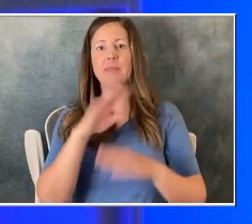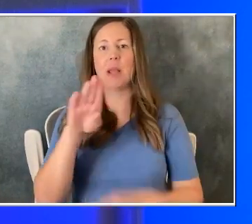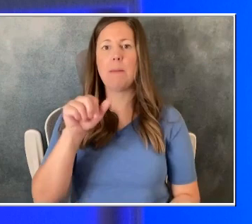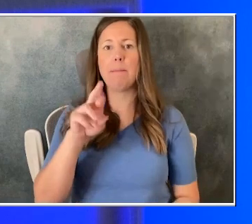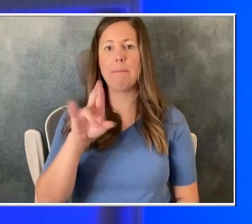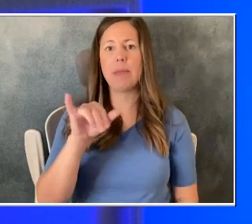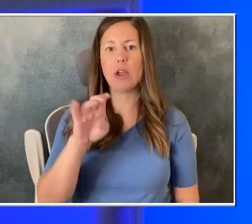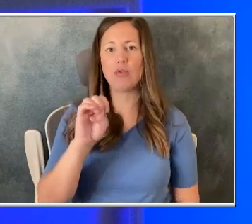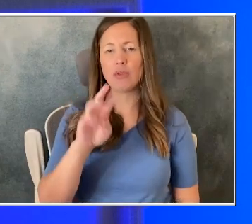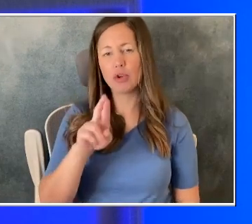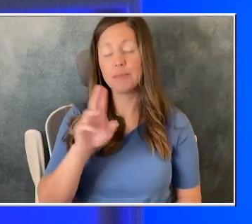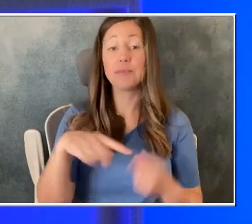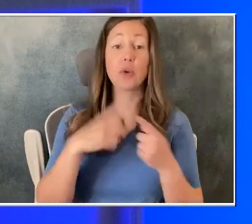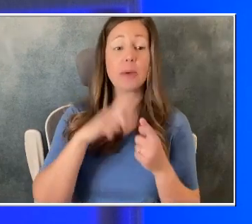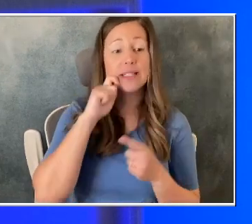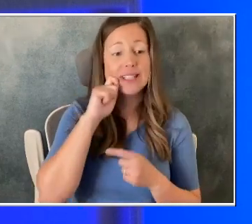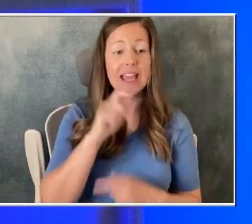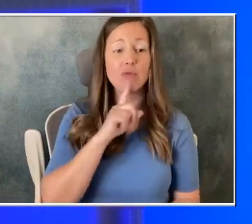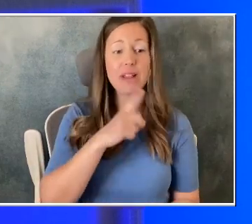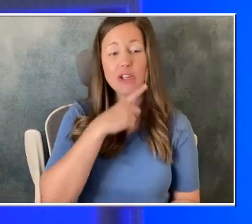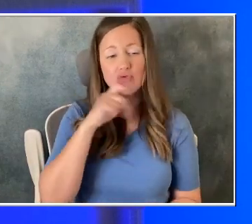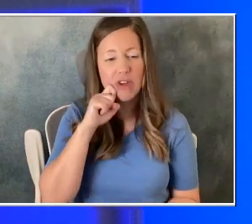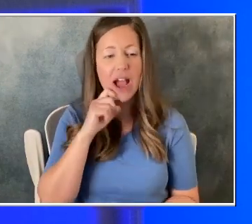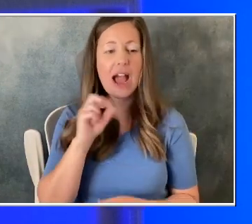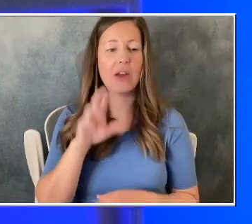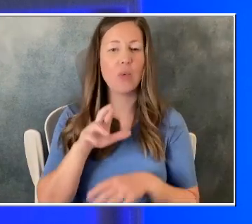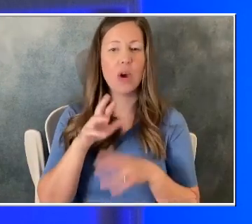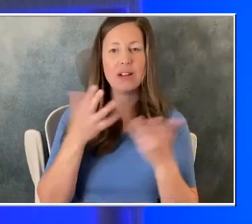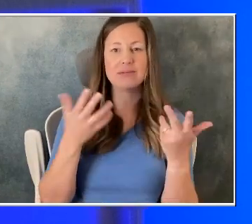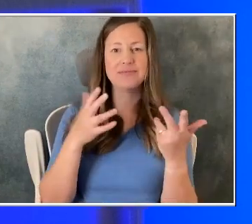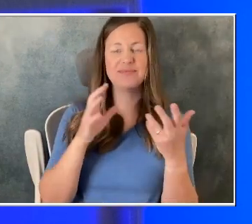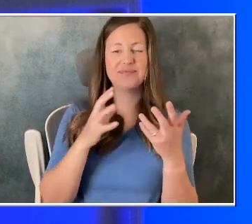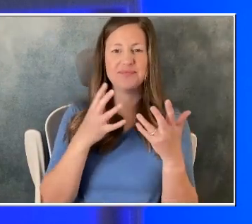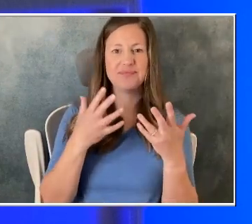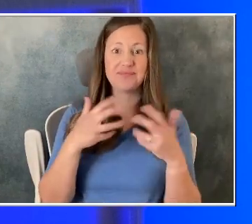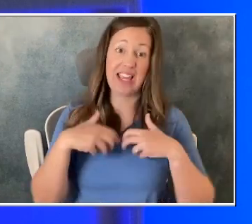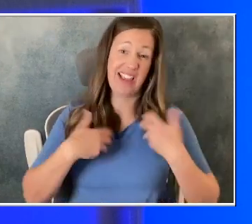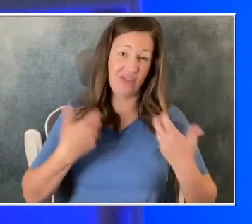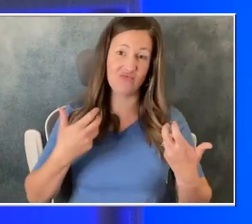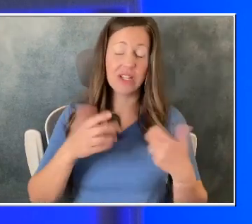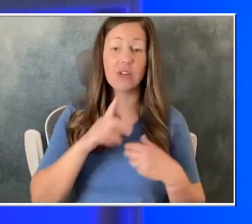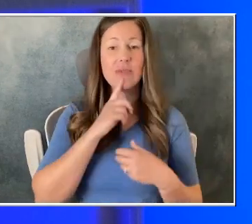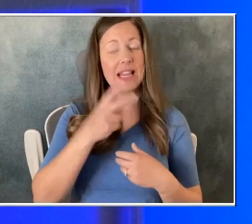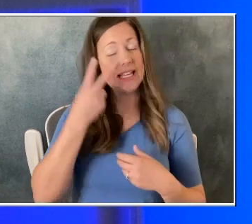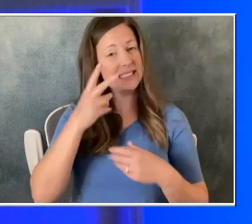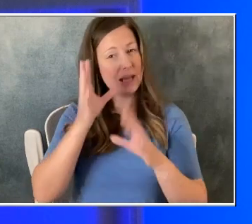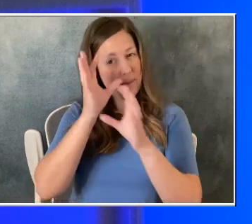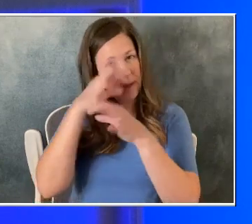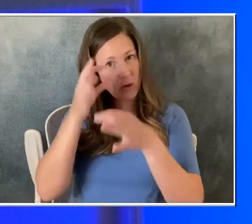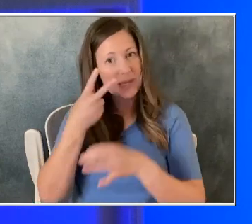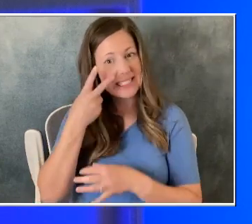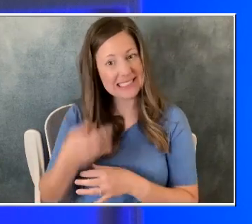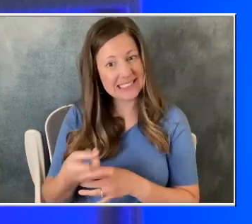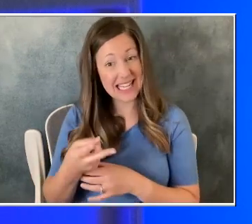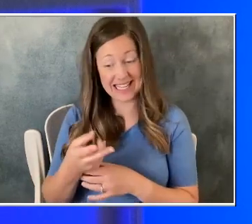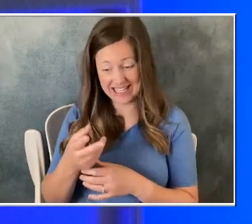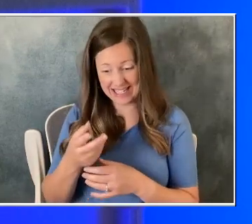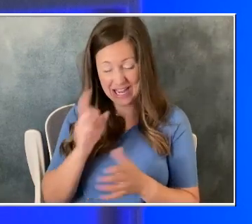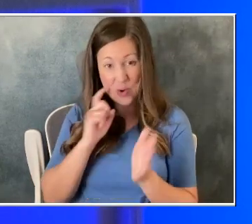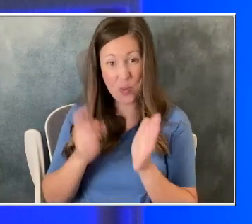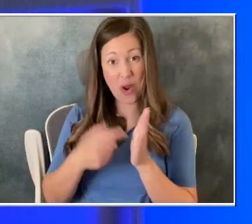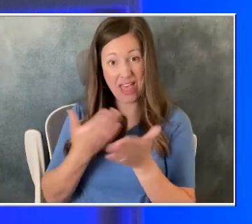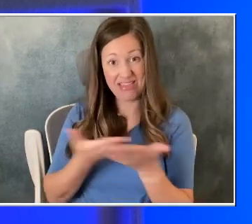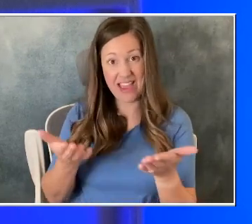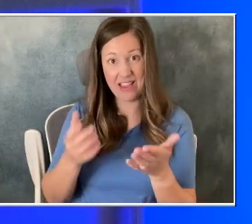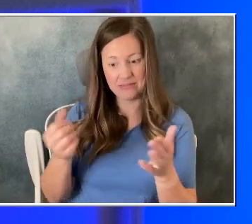and when your skin is irritated, if you look at your skin under the microscope, you can actually see small defects in the skin. And